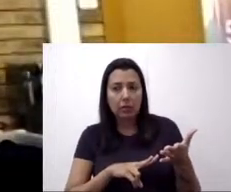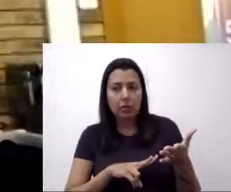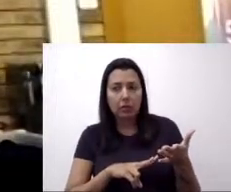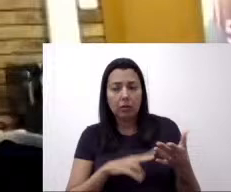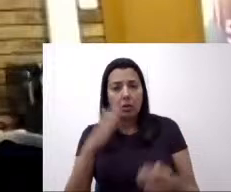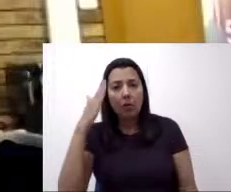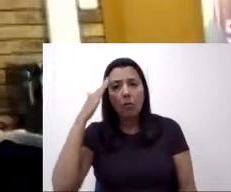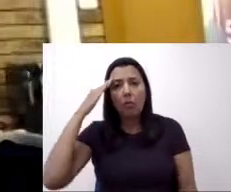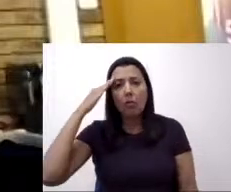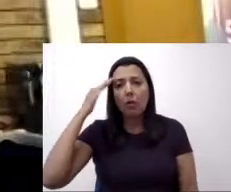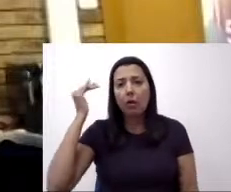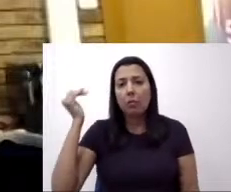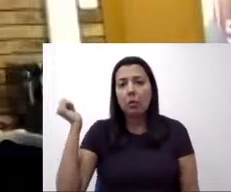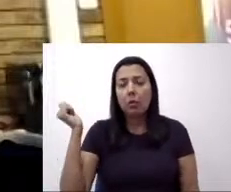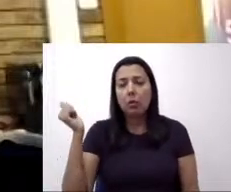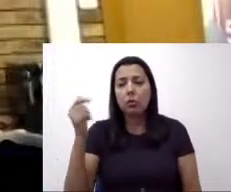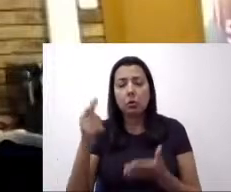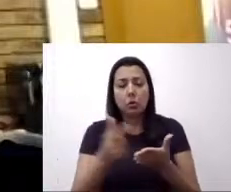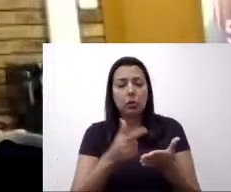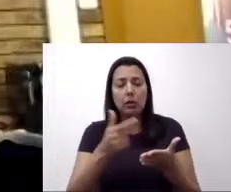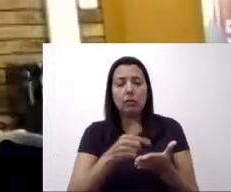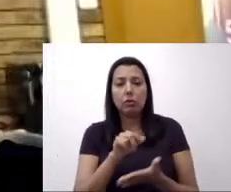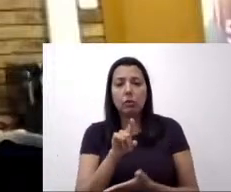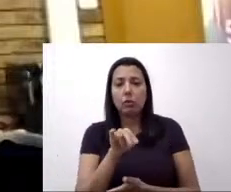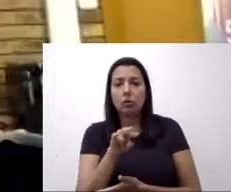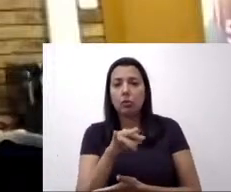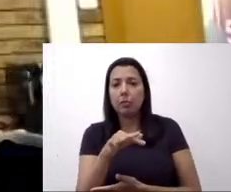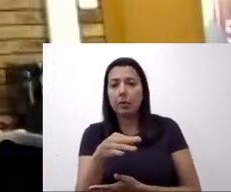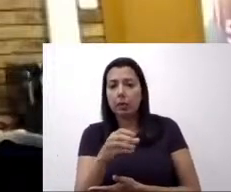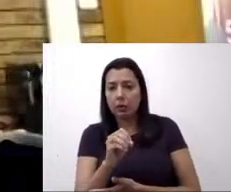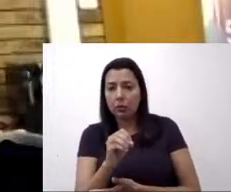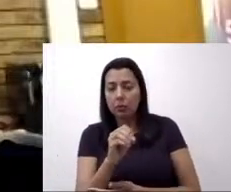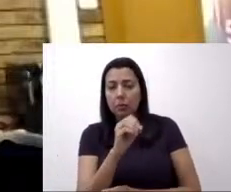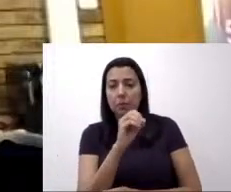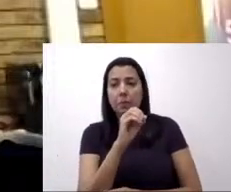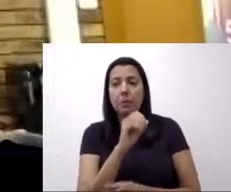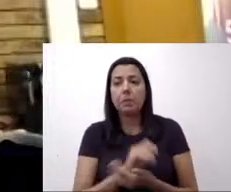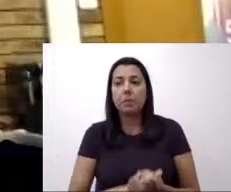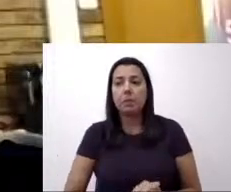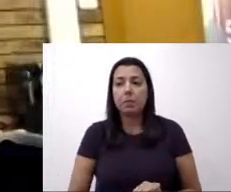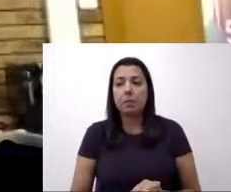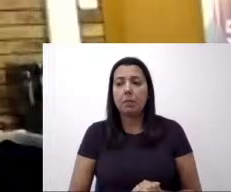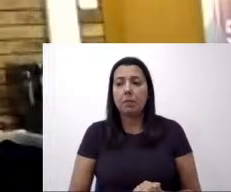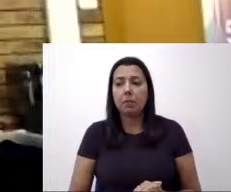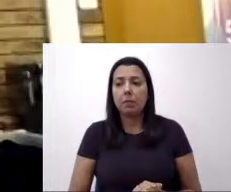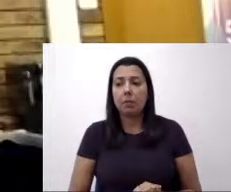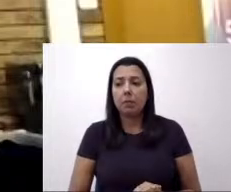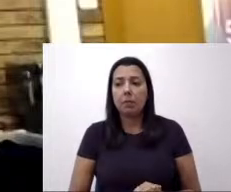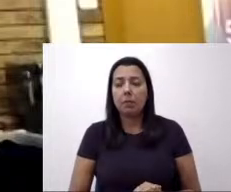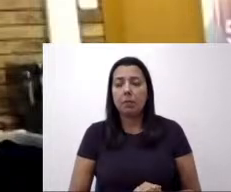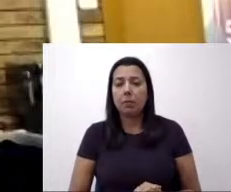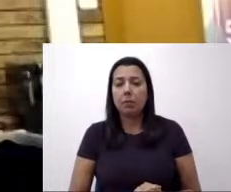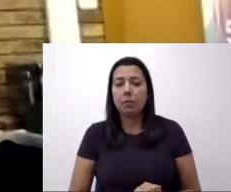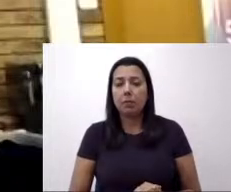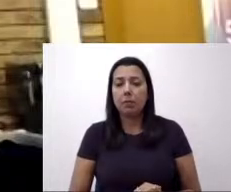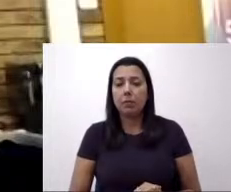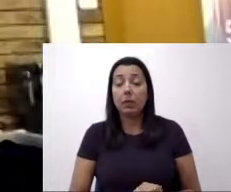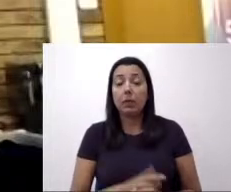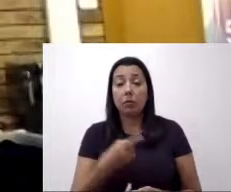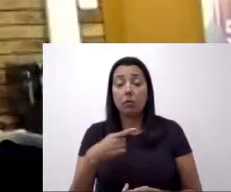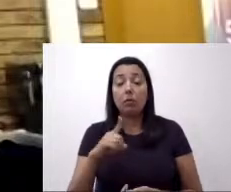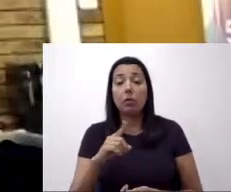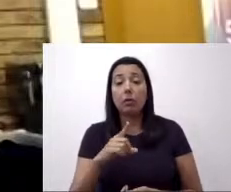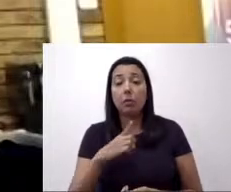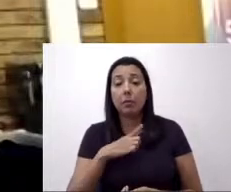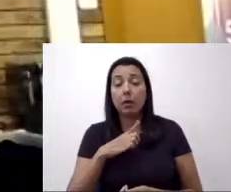neoliberal term on policy, and it was so Joubert was my supervisor, and I make